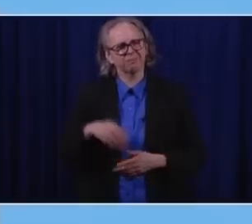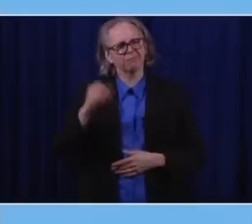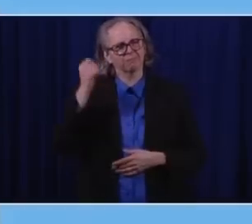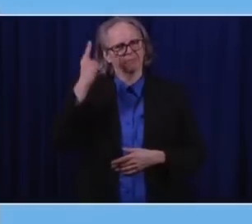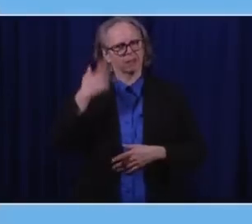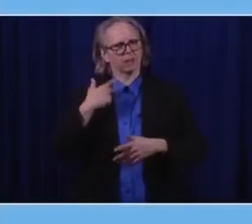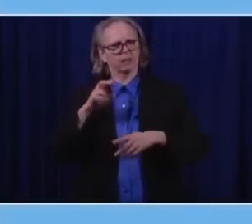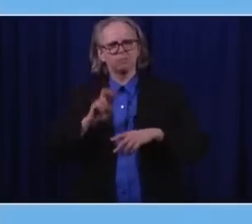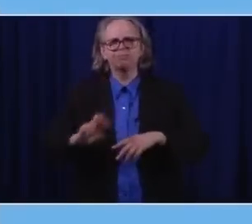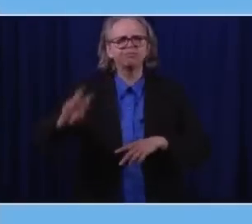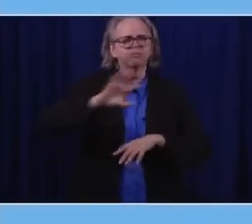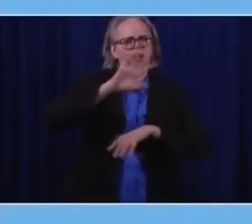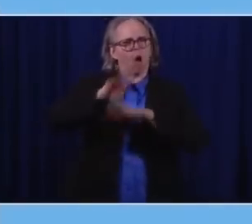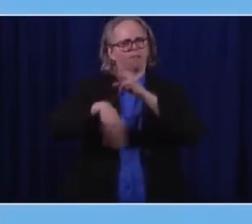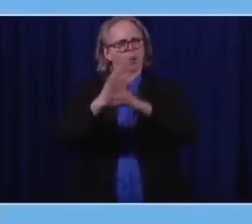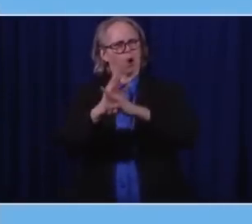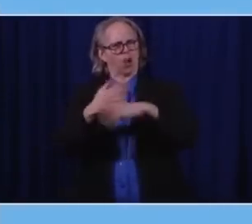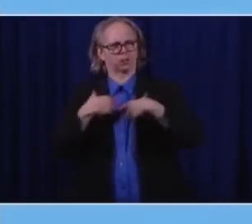do.